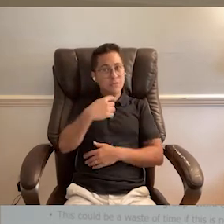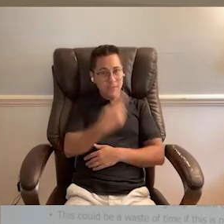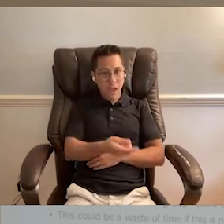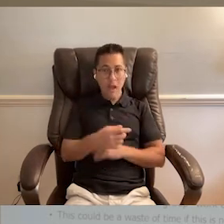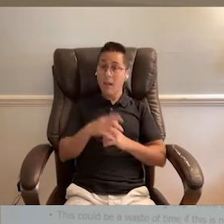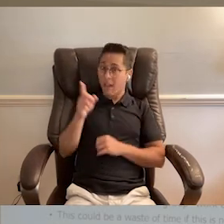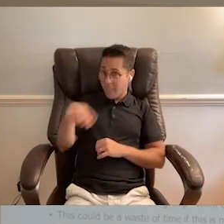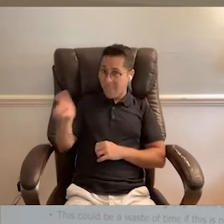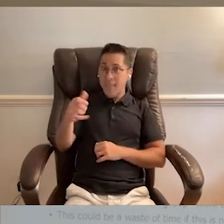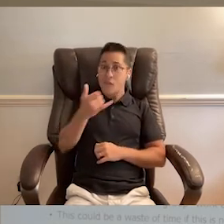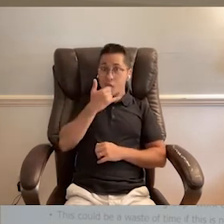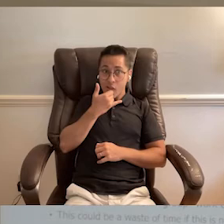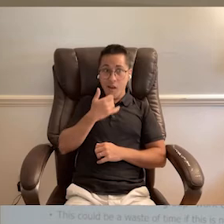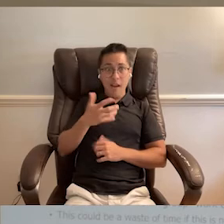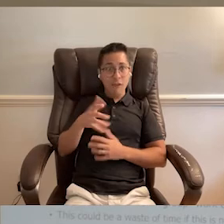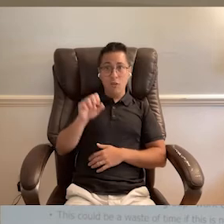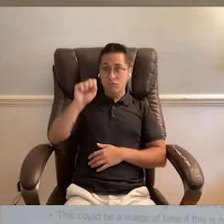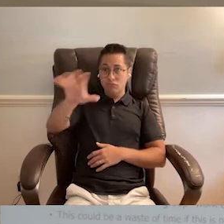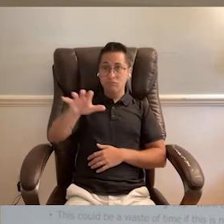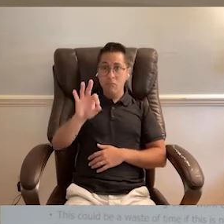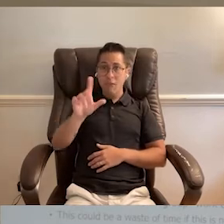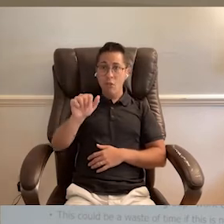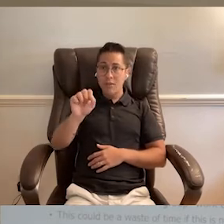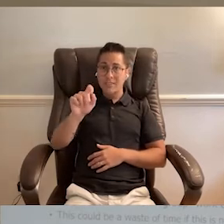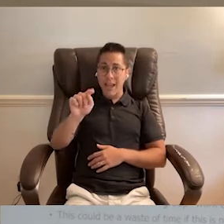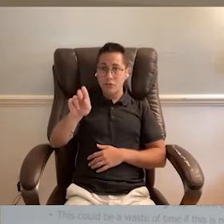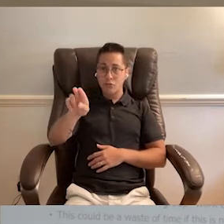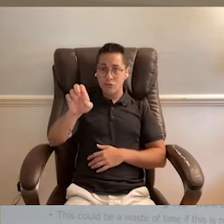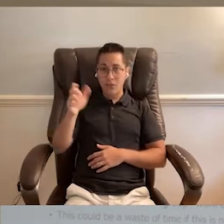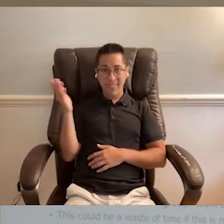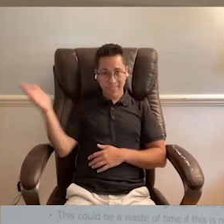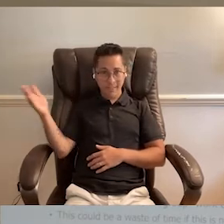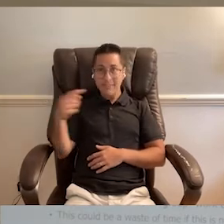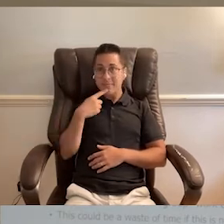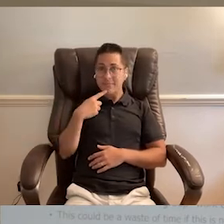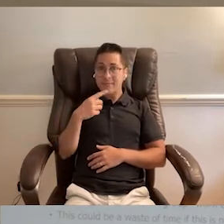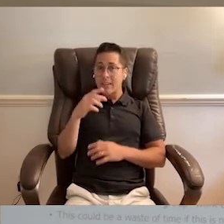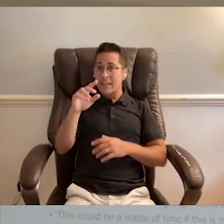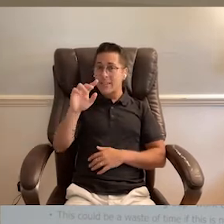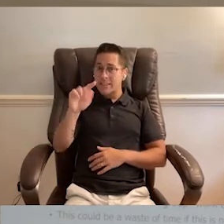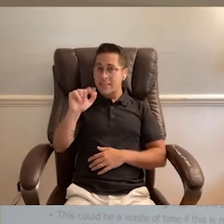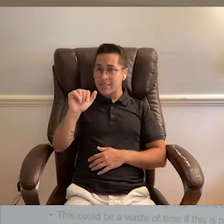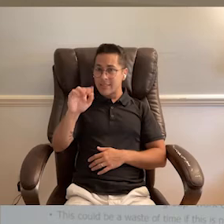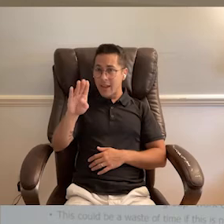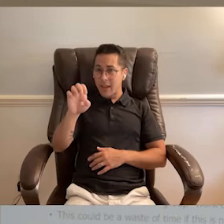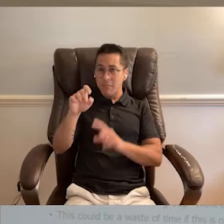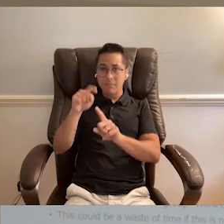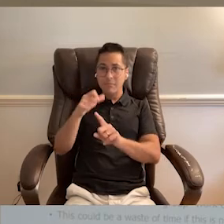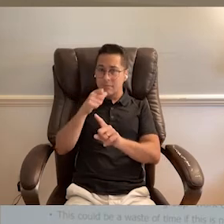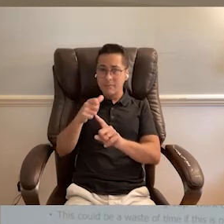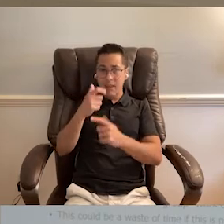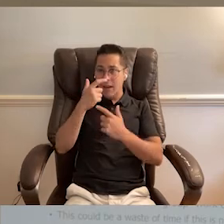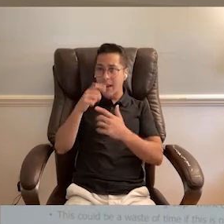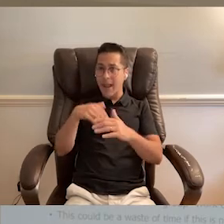given you the Florida statute right here that says the TAPE is not an entrance requirement for a